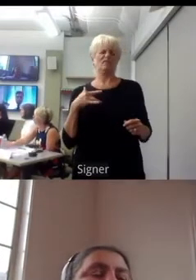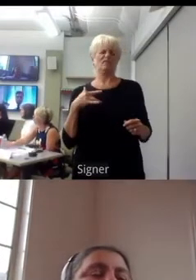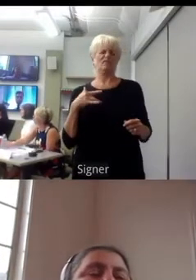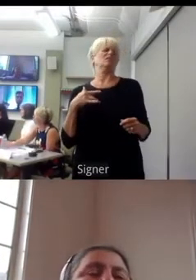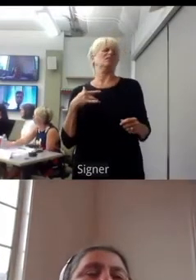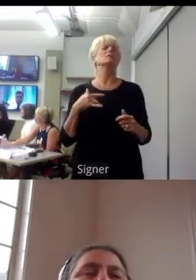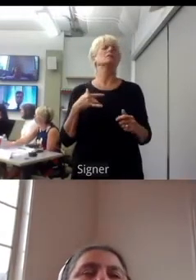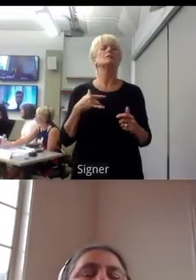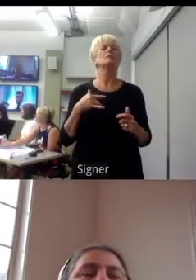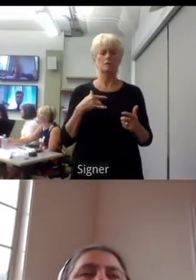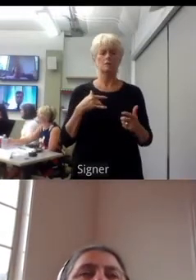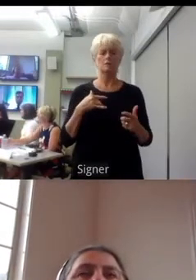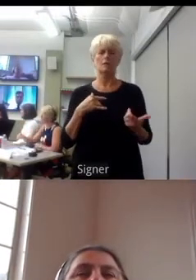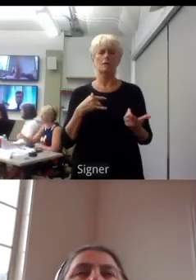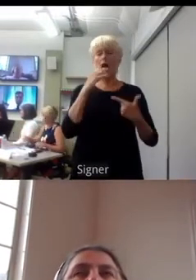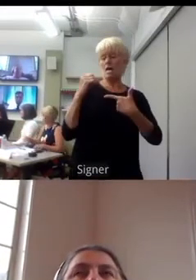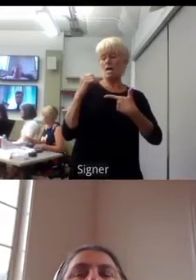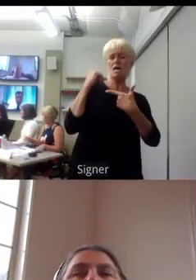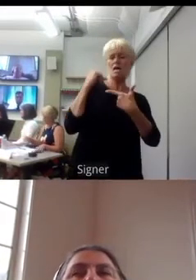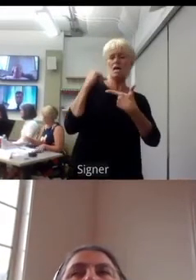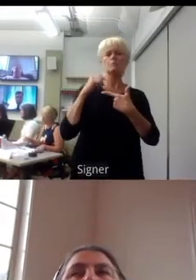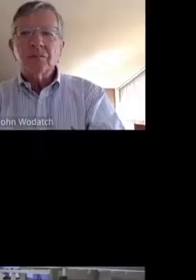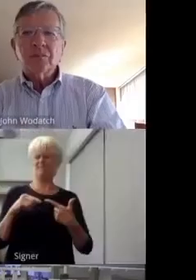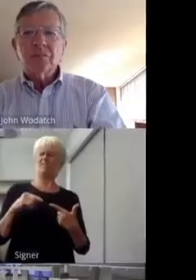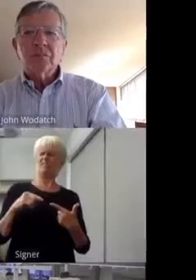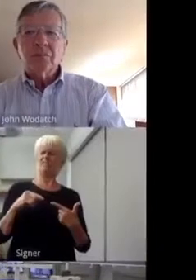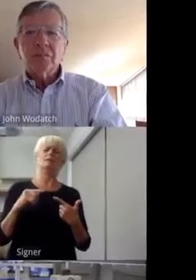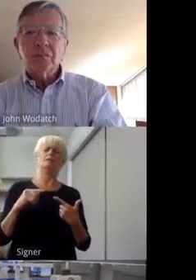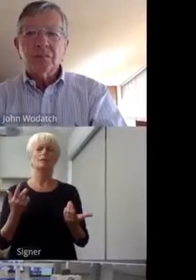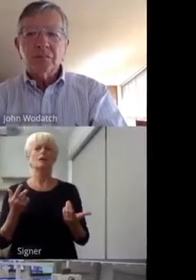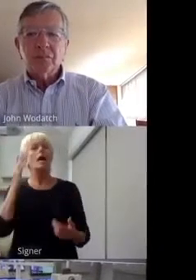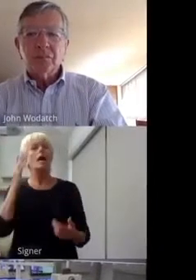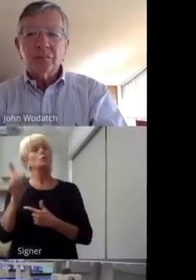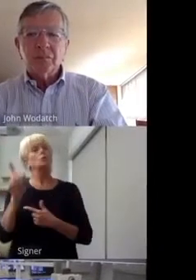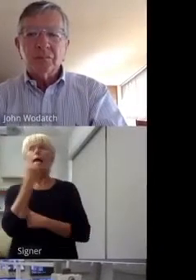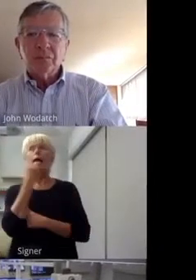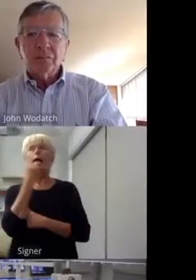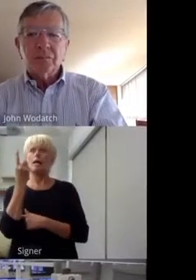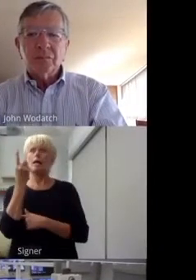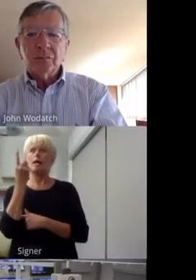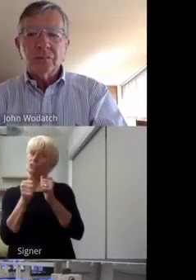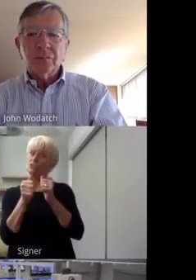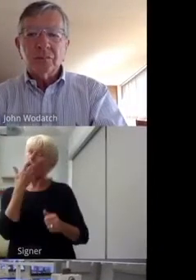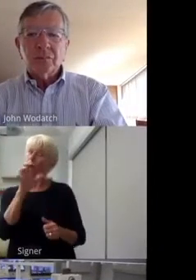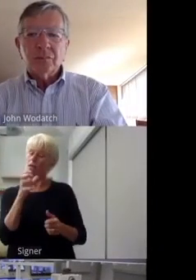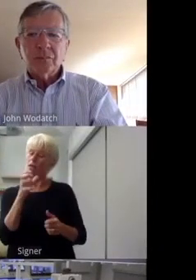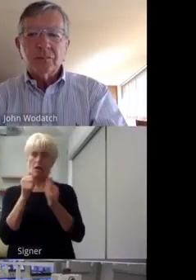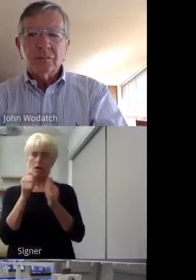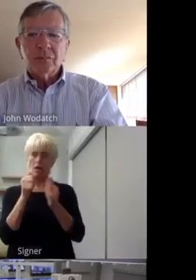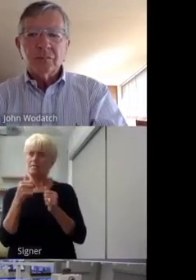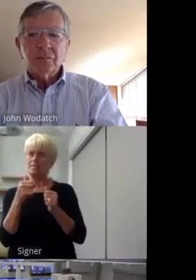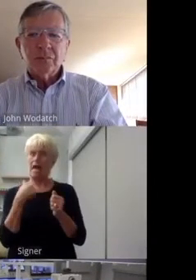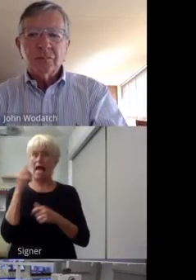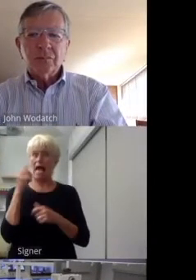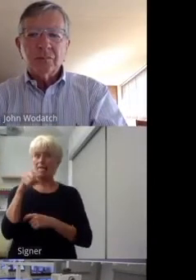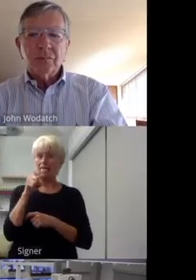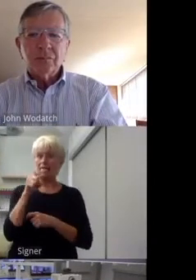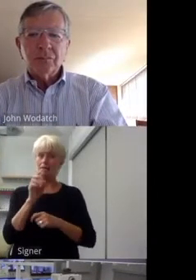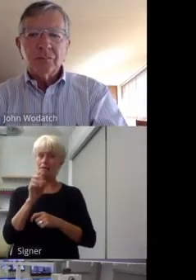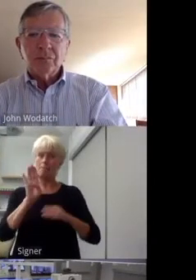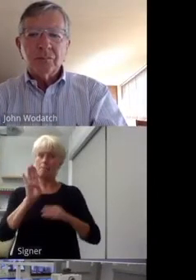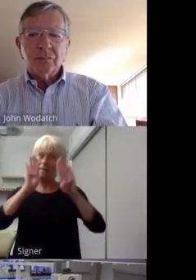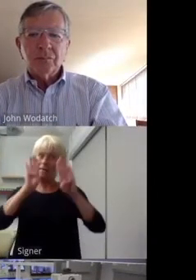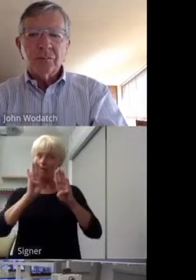in a competitive bid environment, where you're trying to compete to win a job along with somebody else, then the